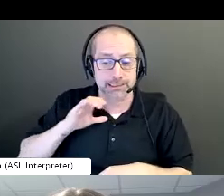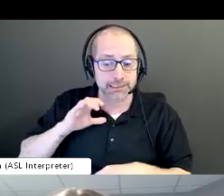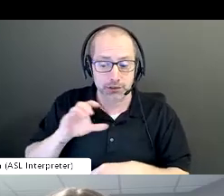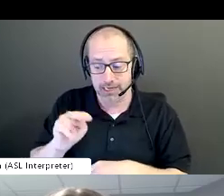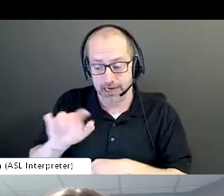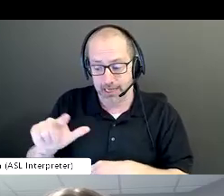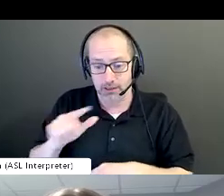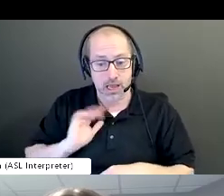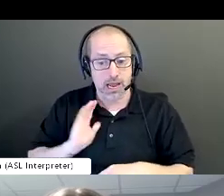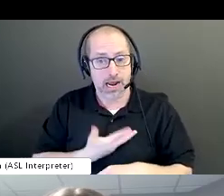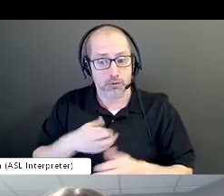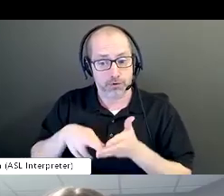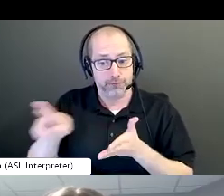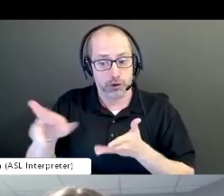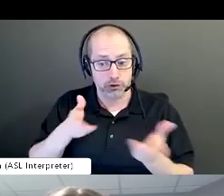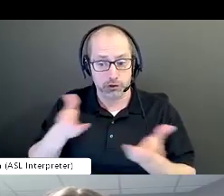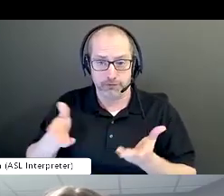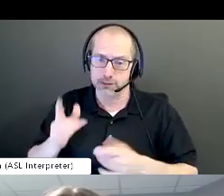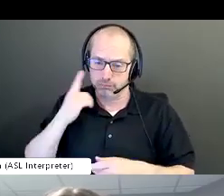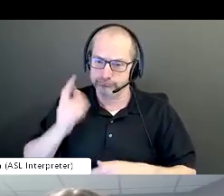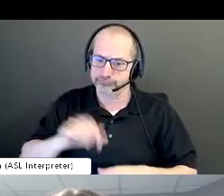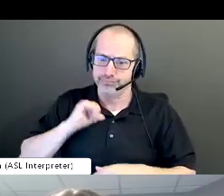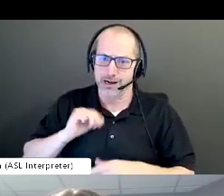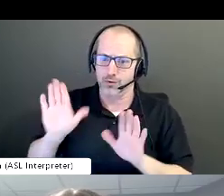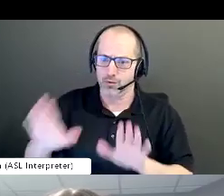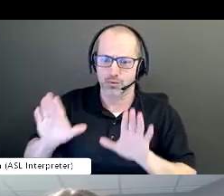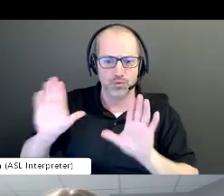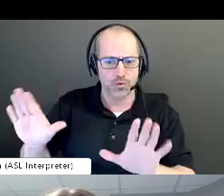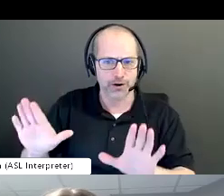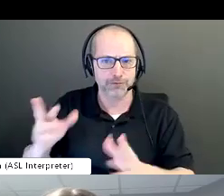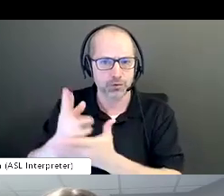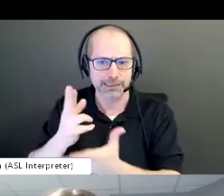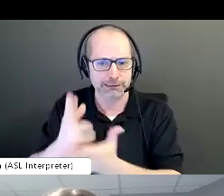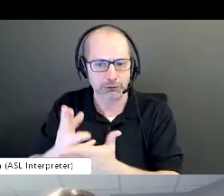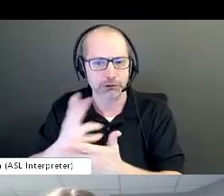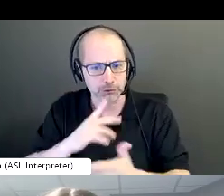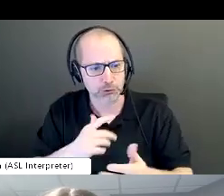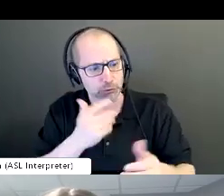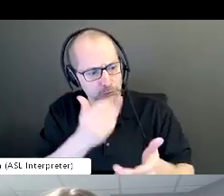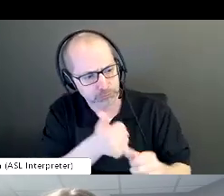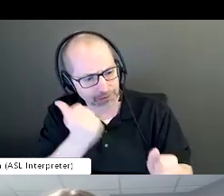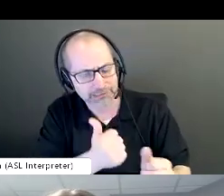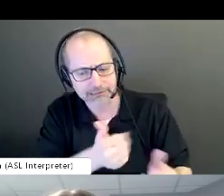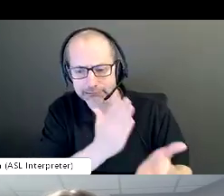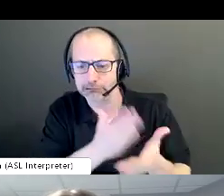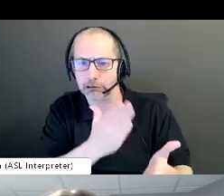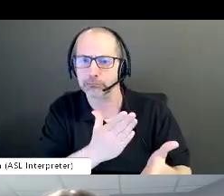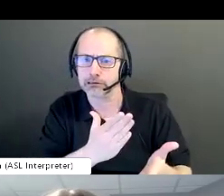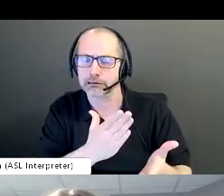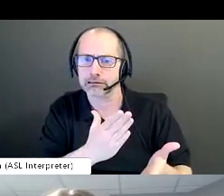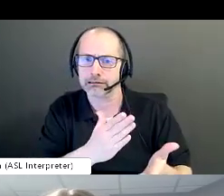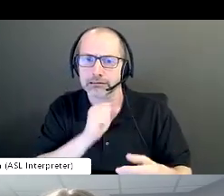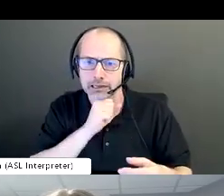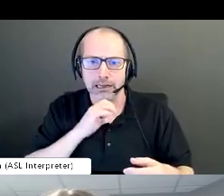service, which we believe is a vital frontline resource in both preventing and responding to elder abuse. It is